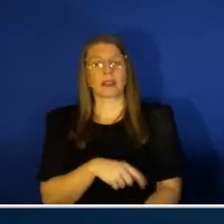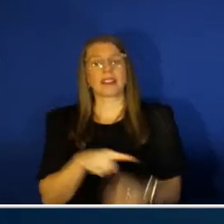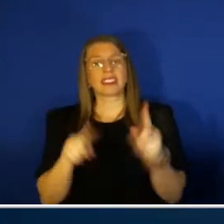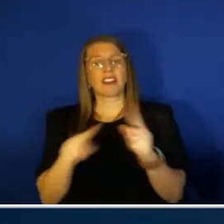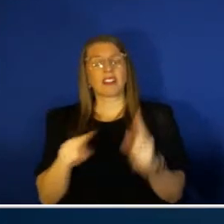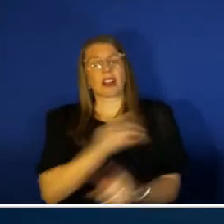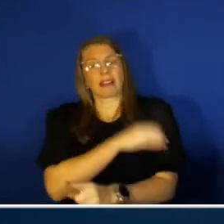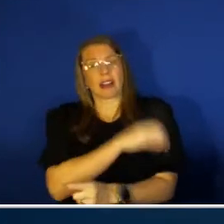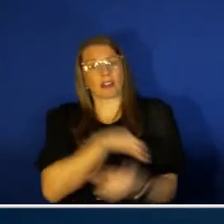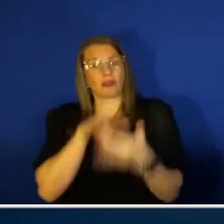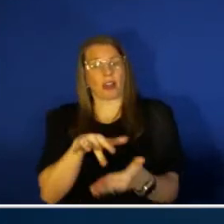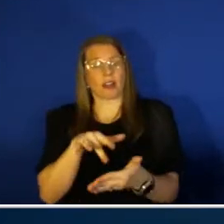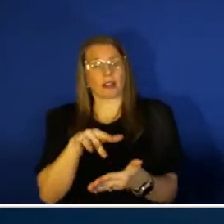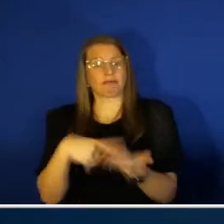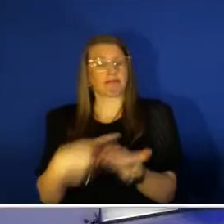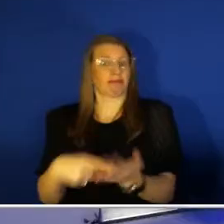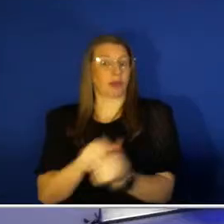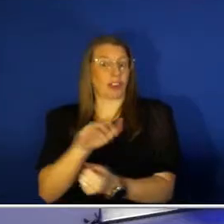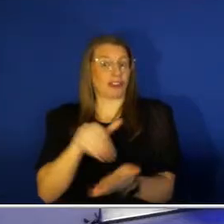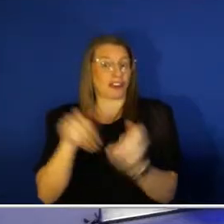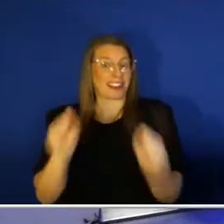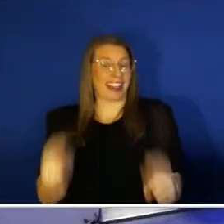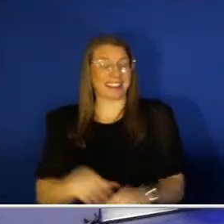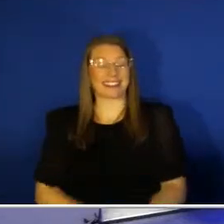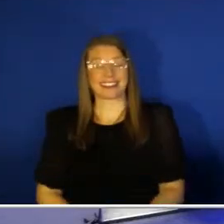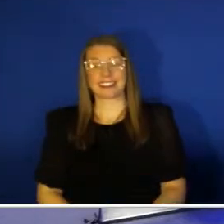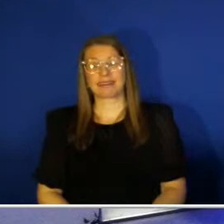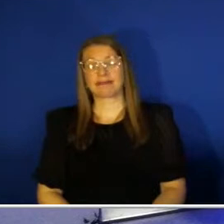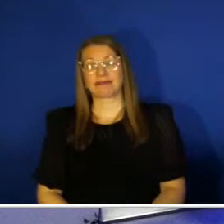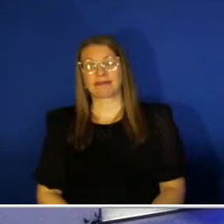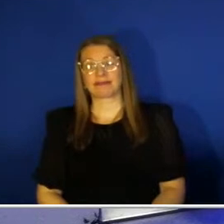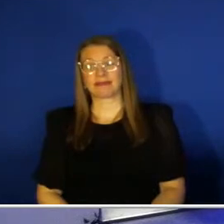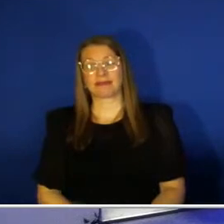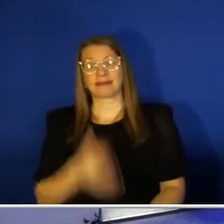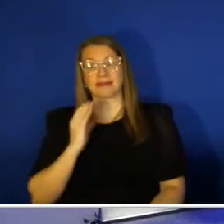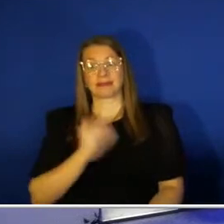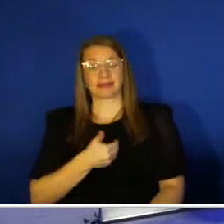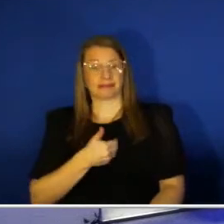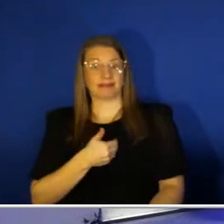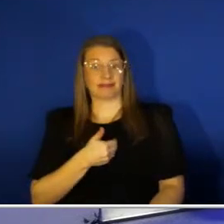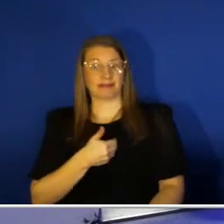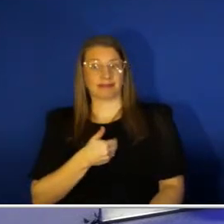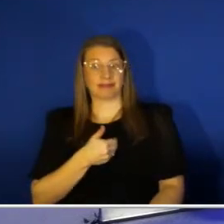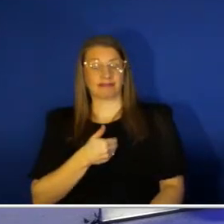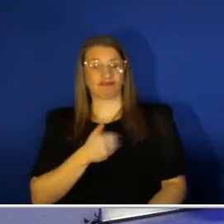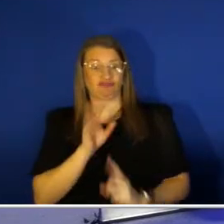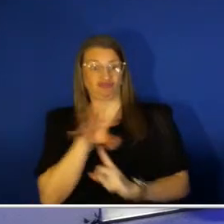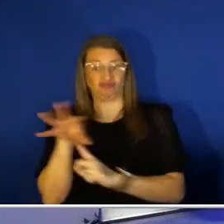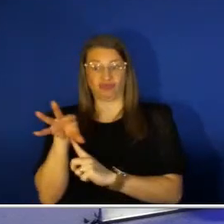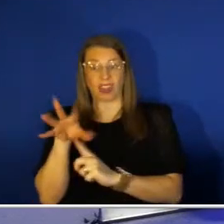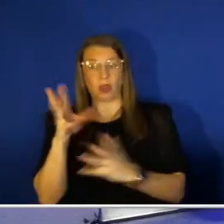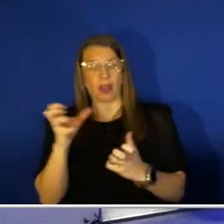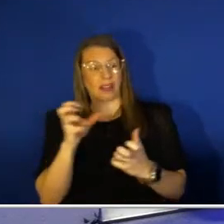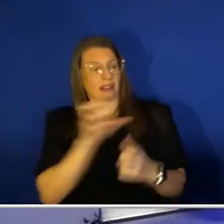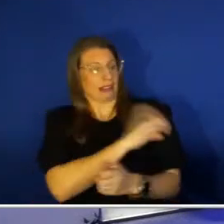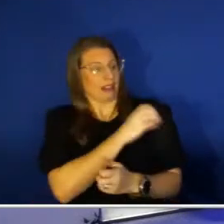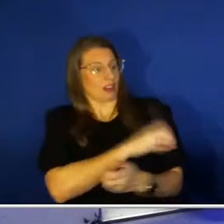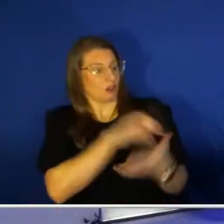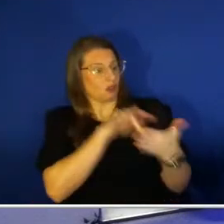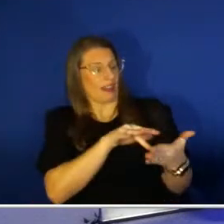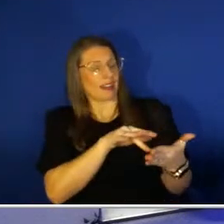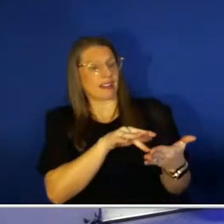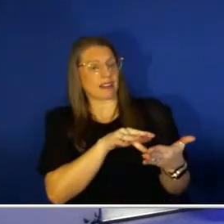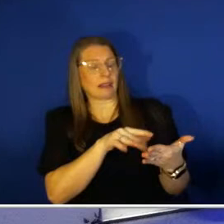with you during the consultation. And on this program, we like to demystify the idea of clinical trials, because they can be such an important part of someone's treatment